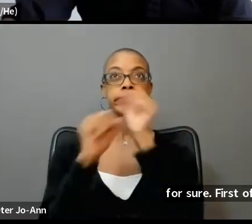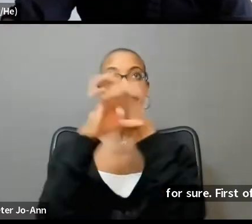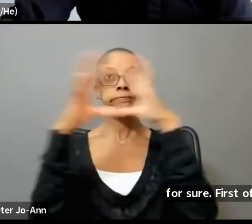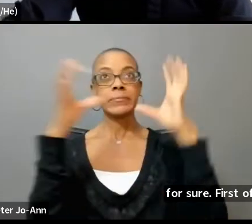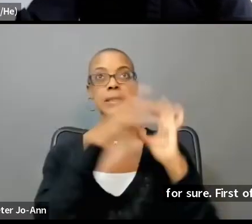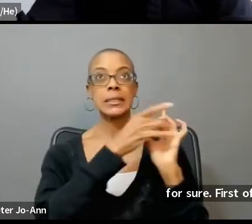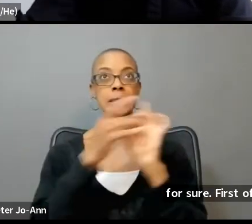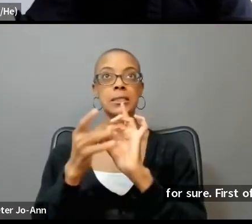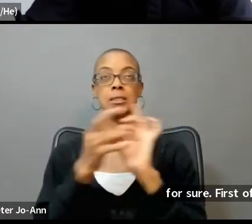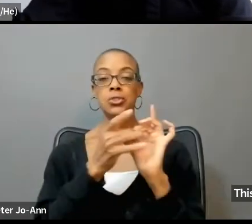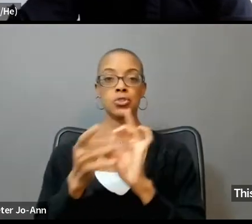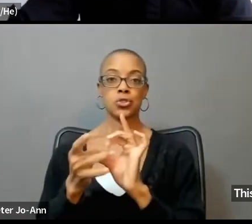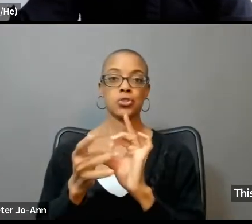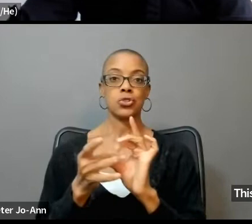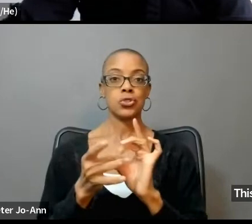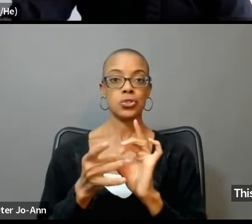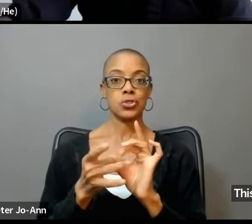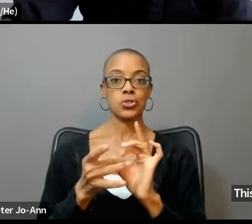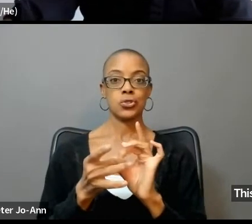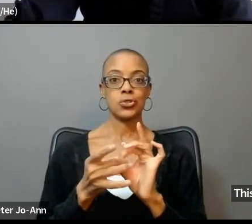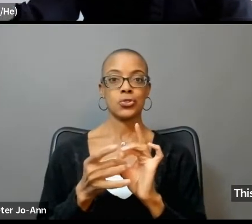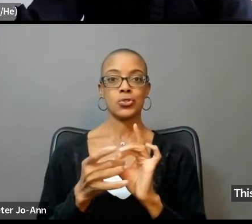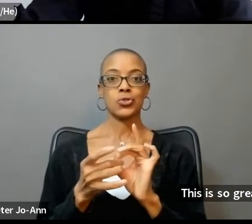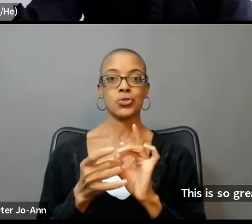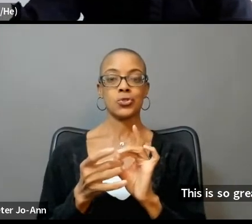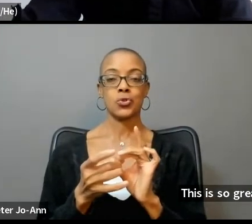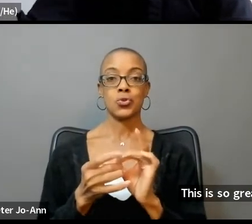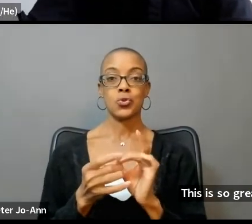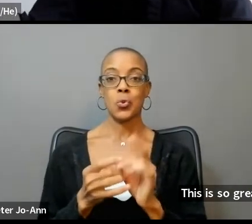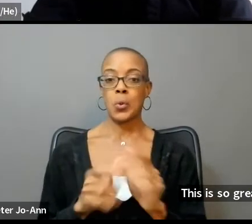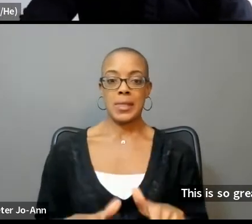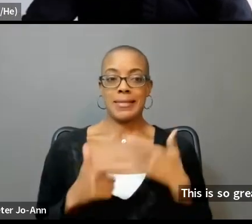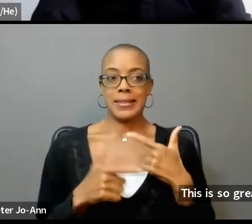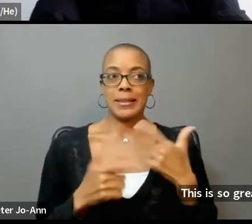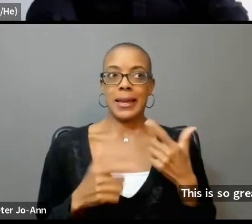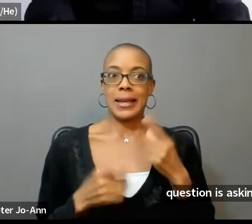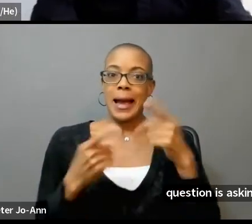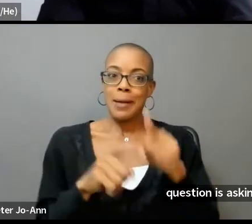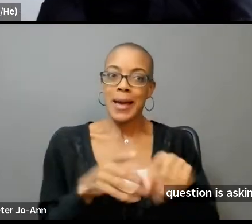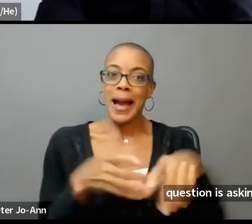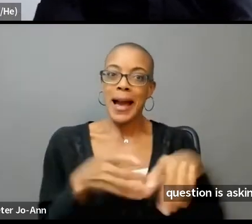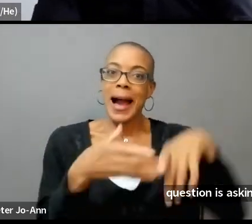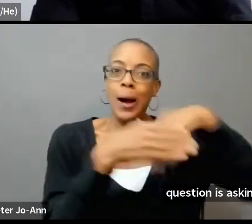that sort of live outside of drag, but then sort of show up in drag as well. And so I even think